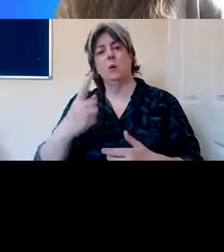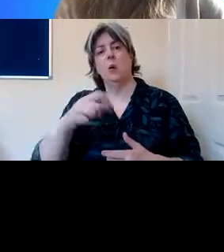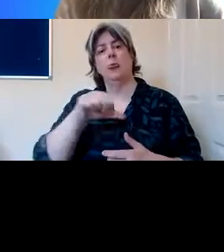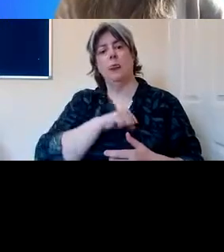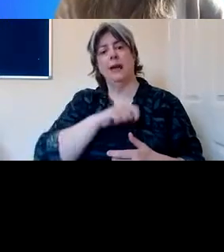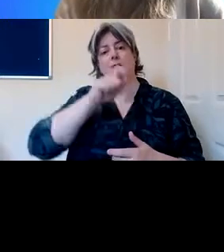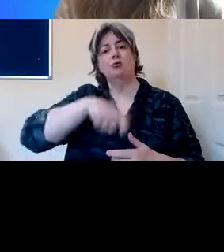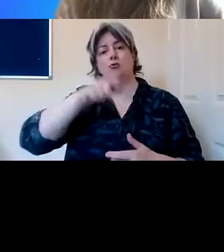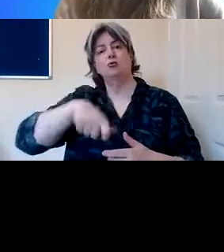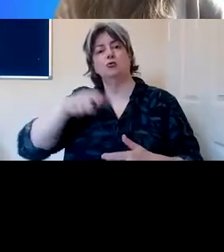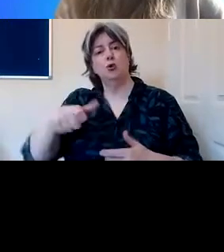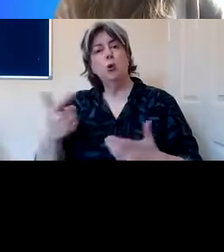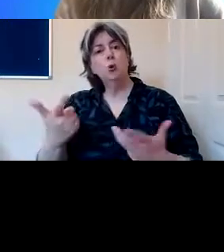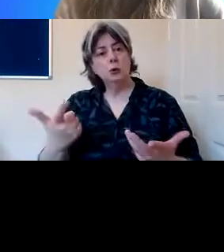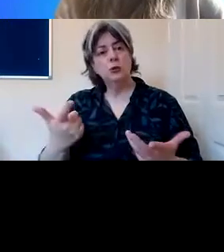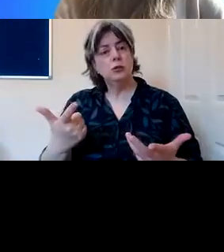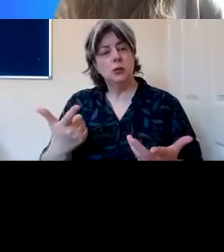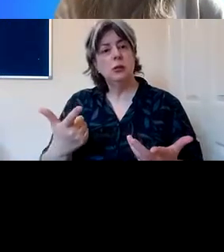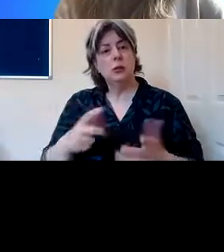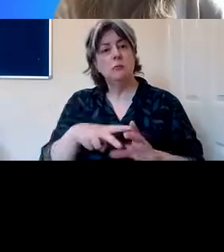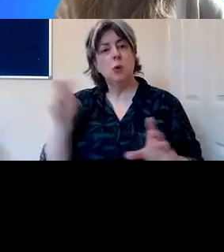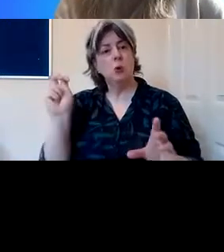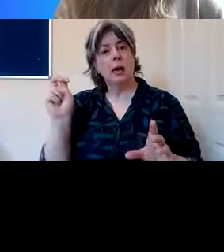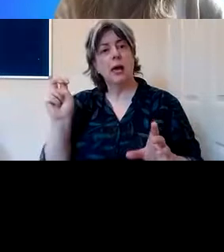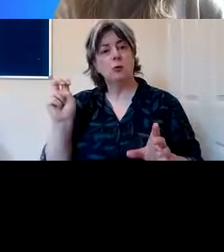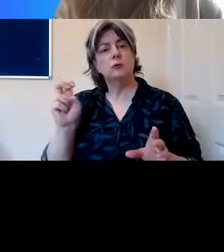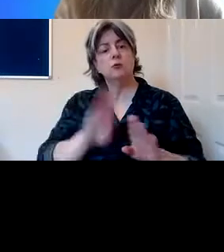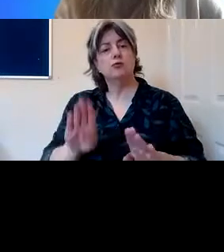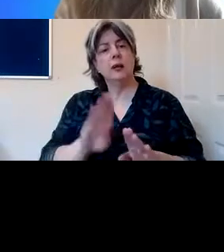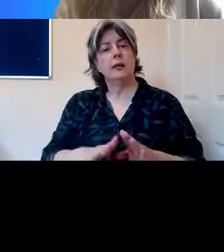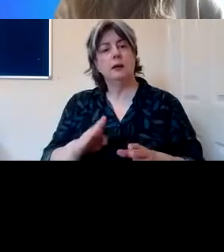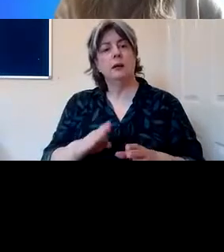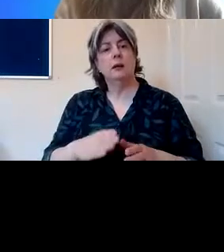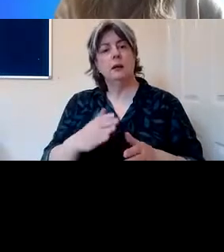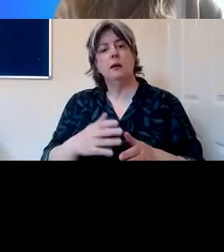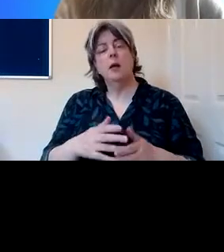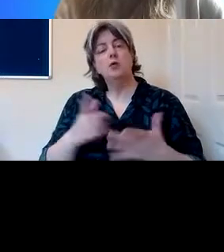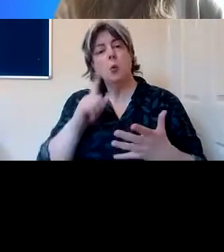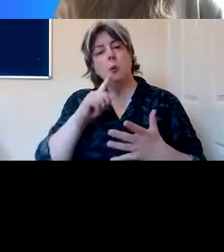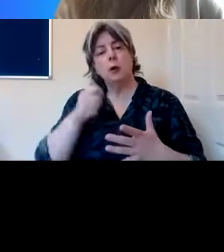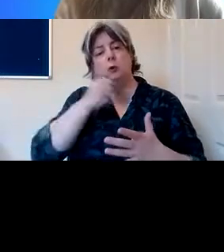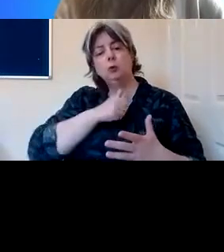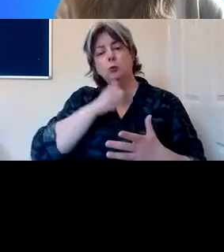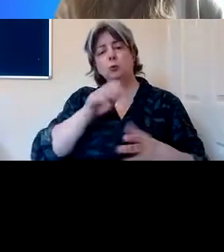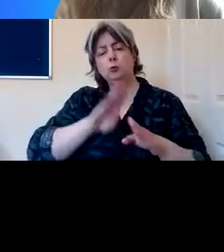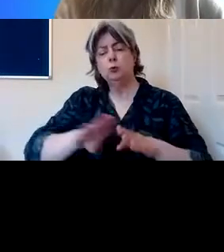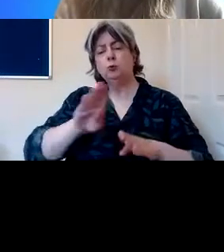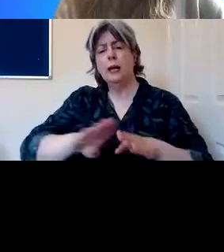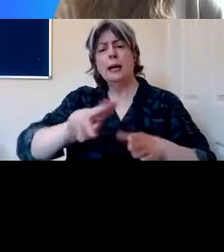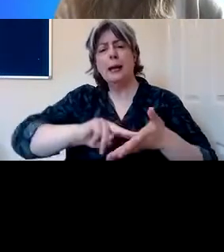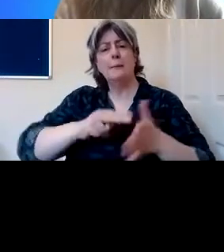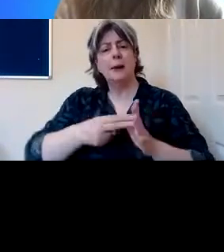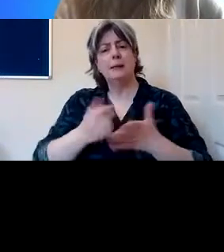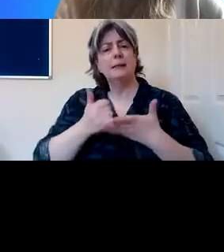in 2010. We will use our retain, retrain and train plan to boost teacher numbers, helping to reduce class